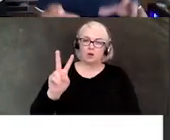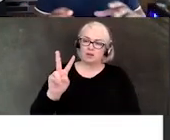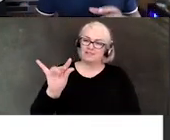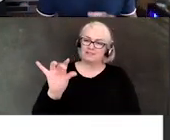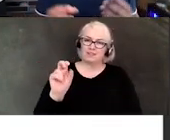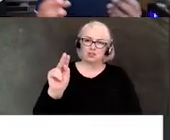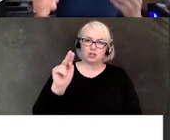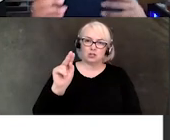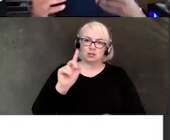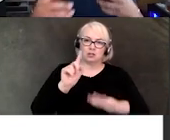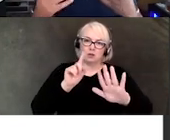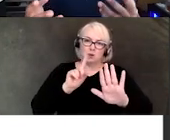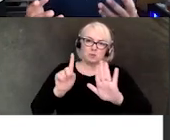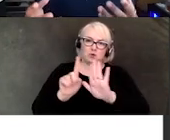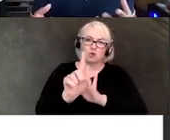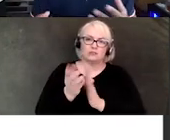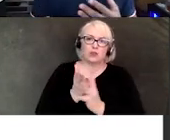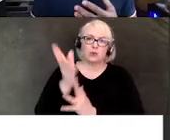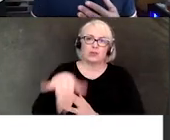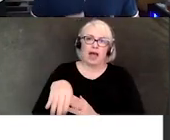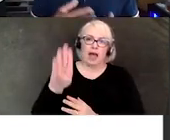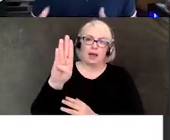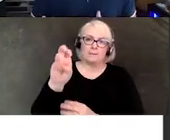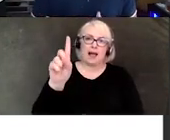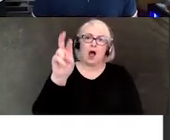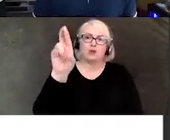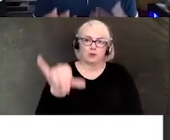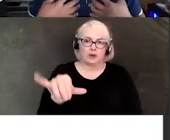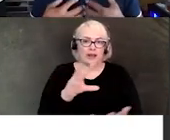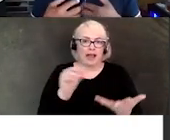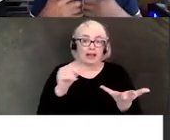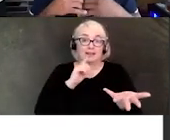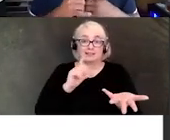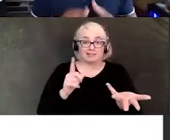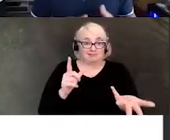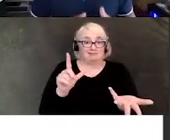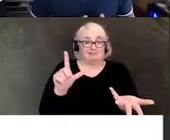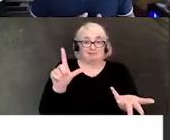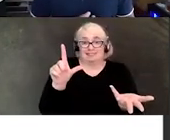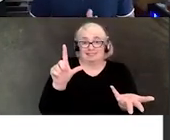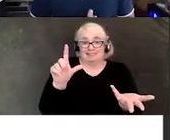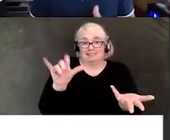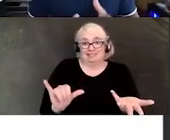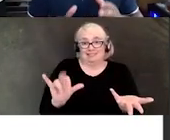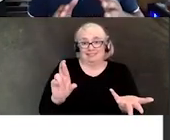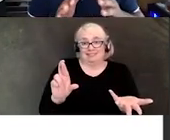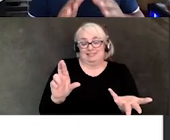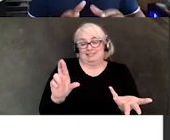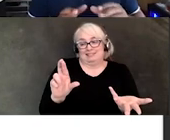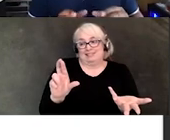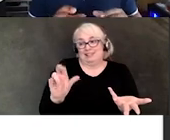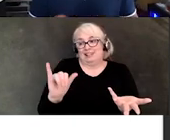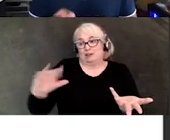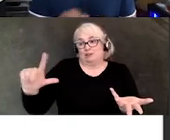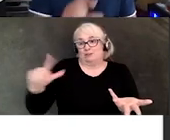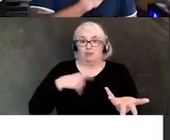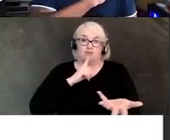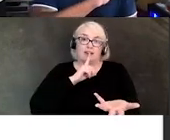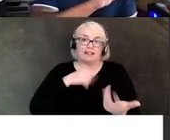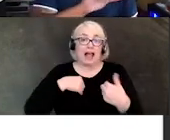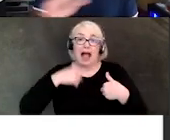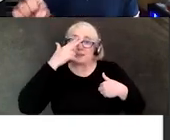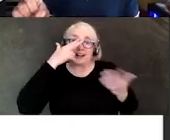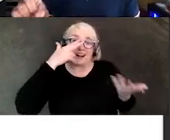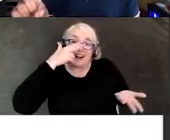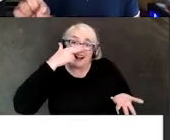his, his lyric, it's lyrical is writing his, his, his action lines. And I'm, I'm pretty much just a comedy writer. So I've always been told like